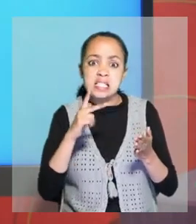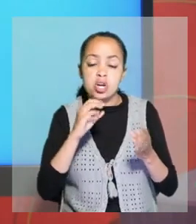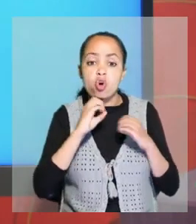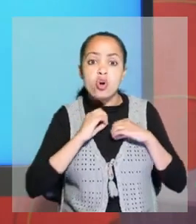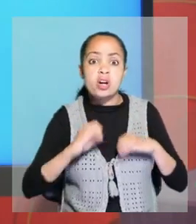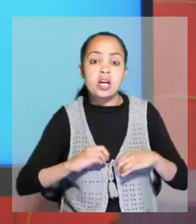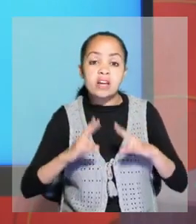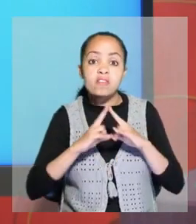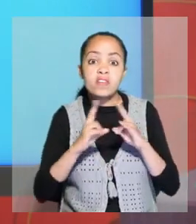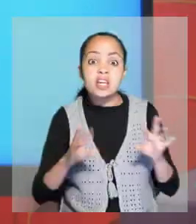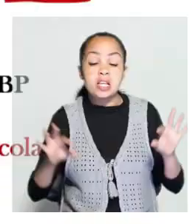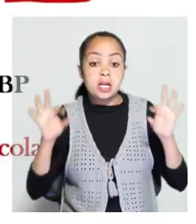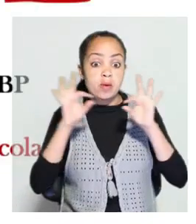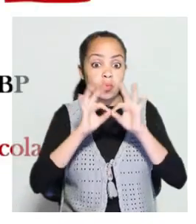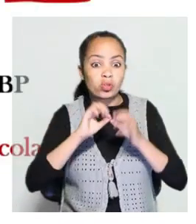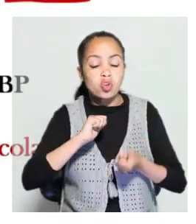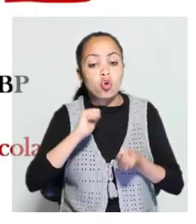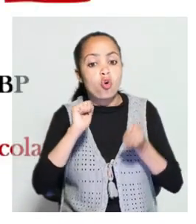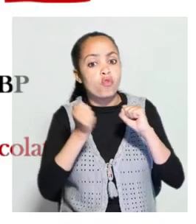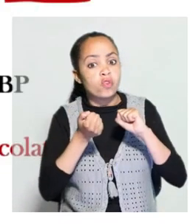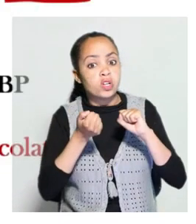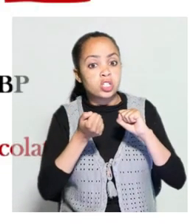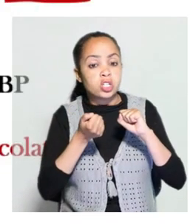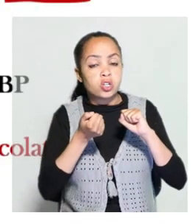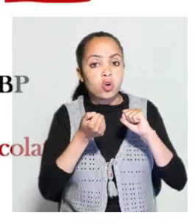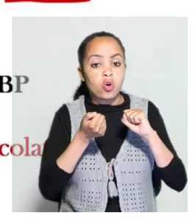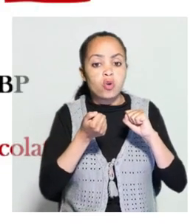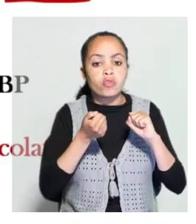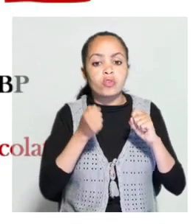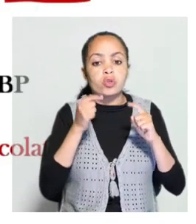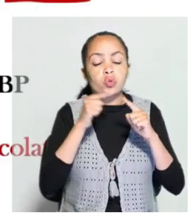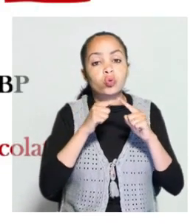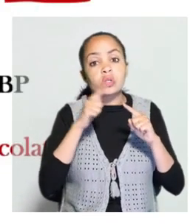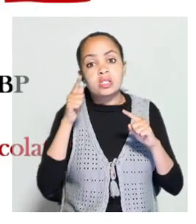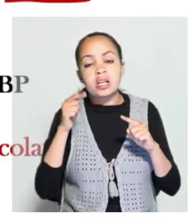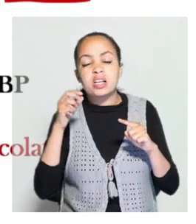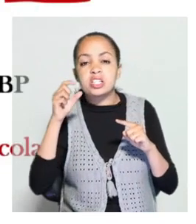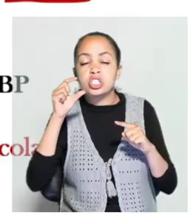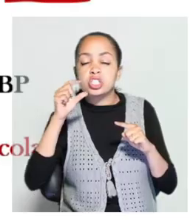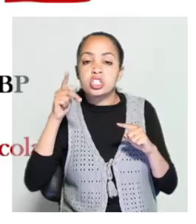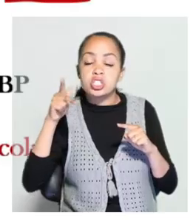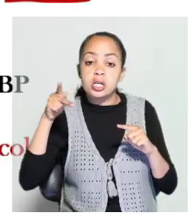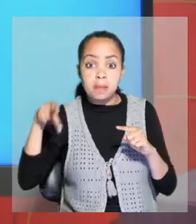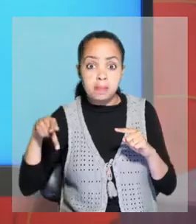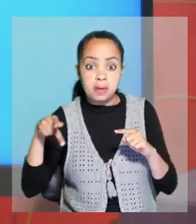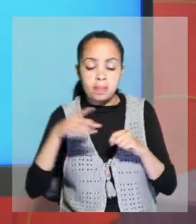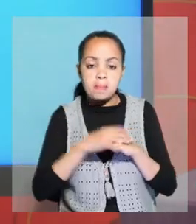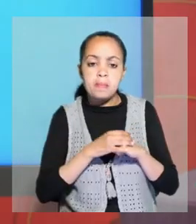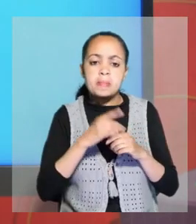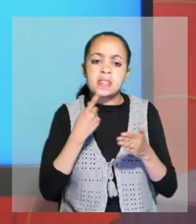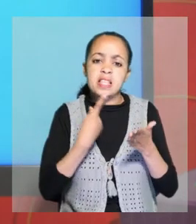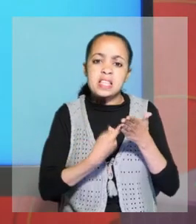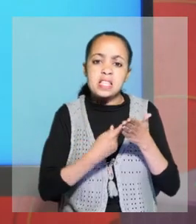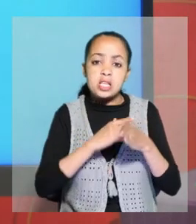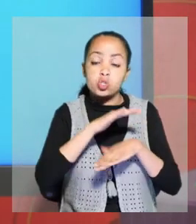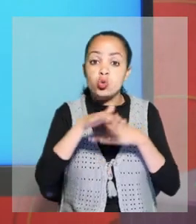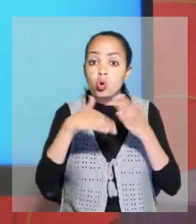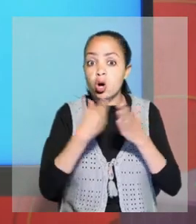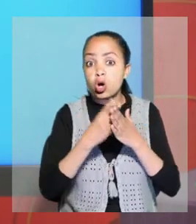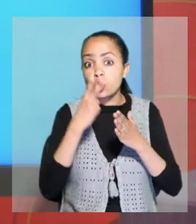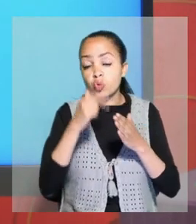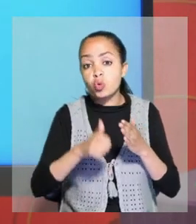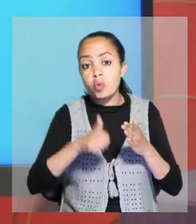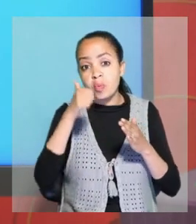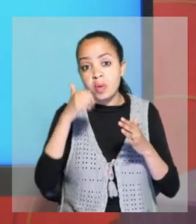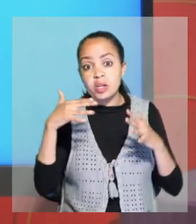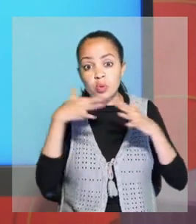are very important in conversion of phosphoglycolate into that of glycyrrhizphosphate. These are two main